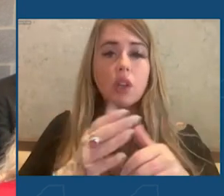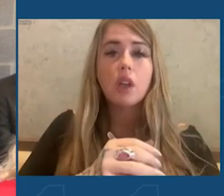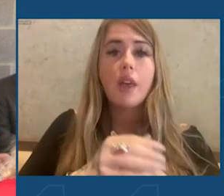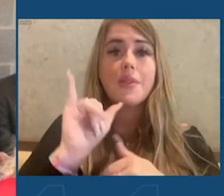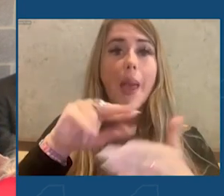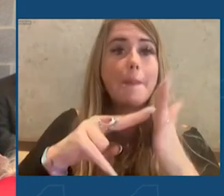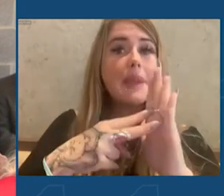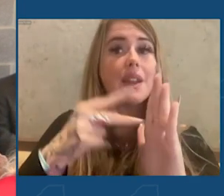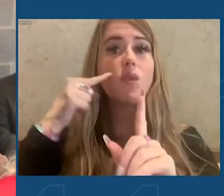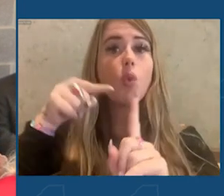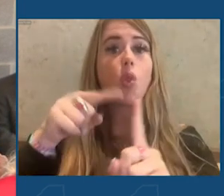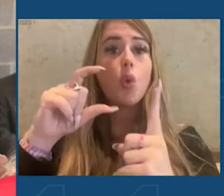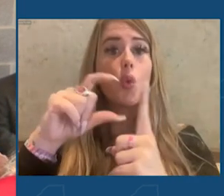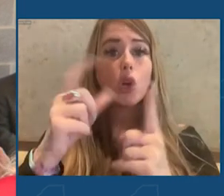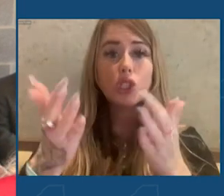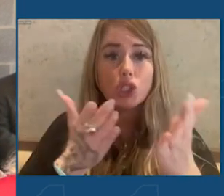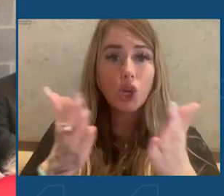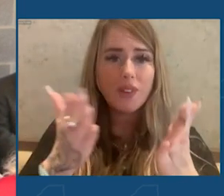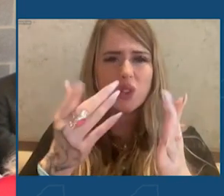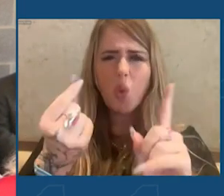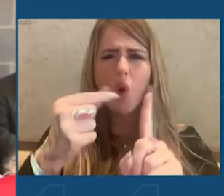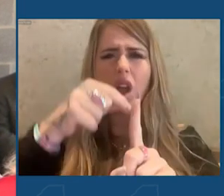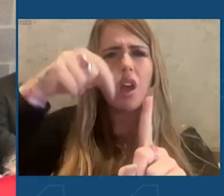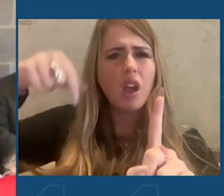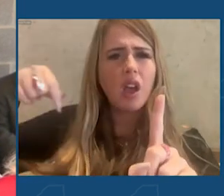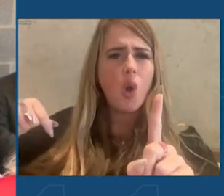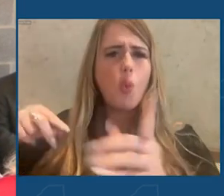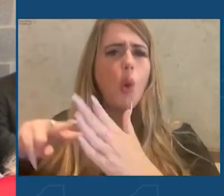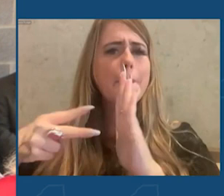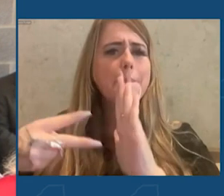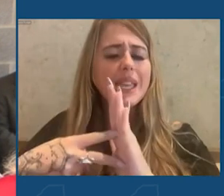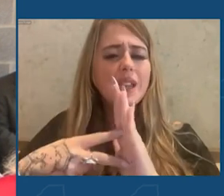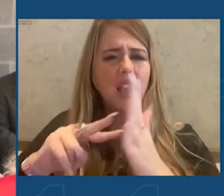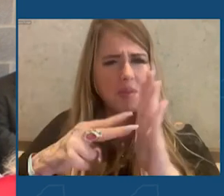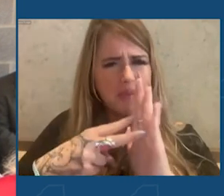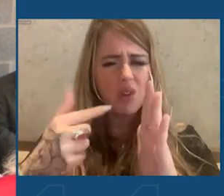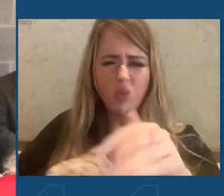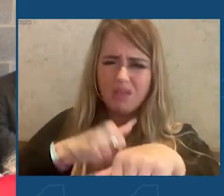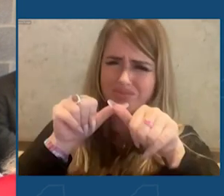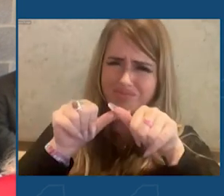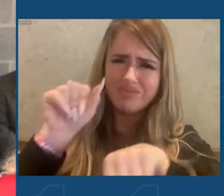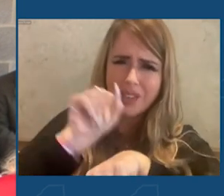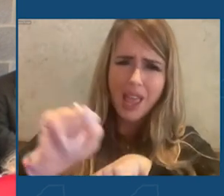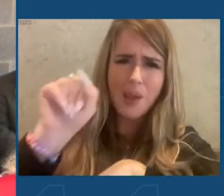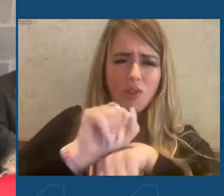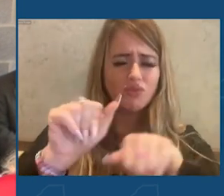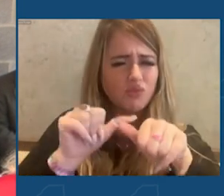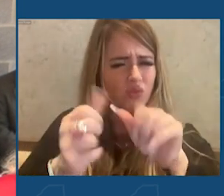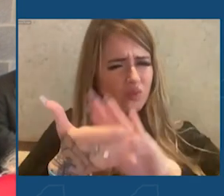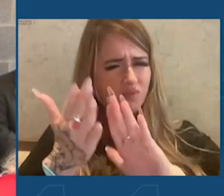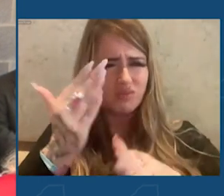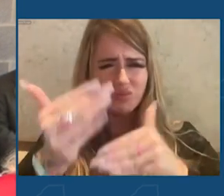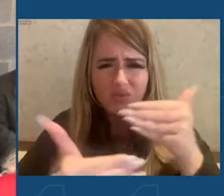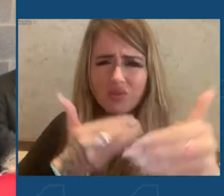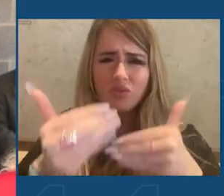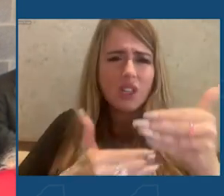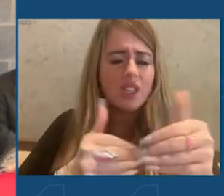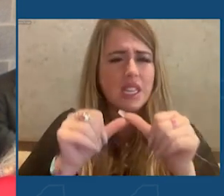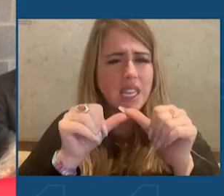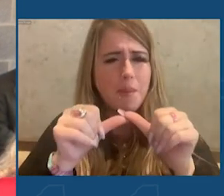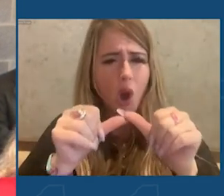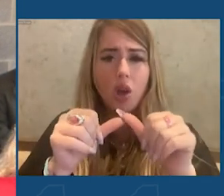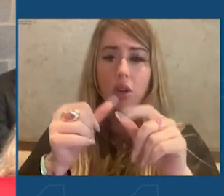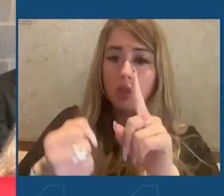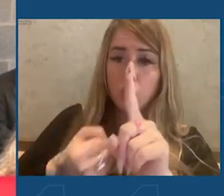service, the etymology of it, is to travail, as in labor, as in pain, to hit, to strike,